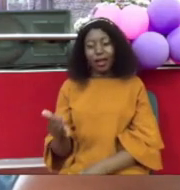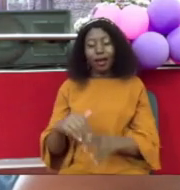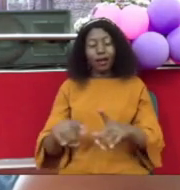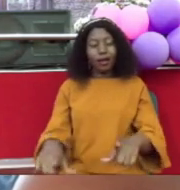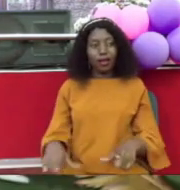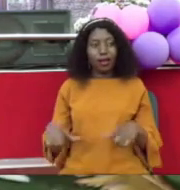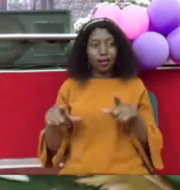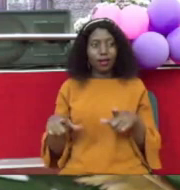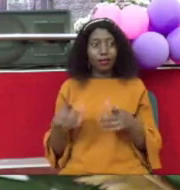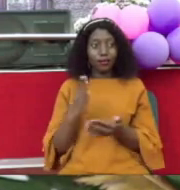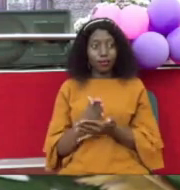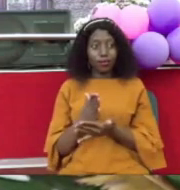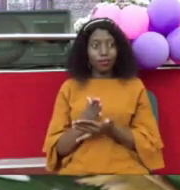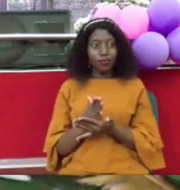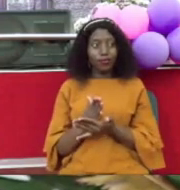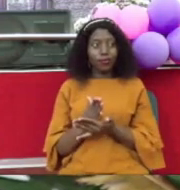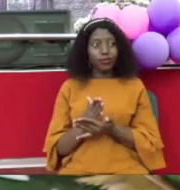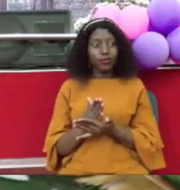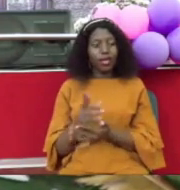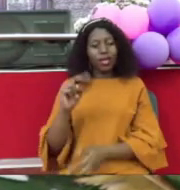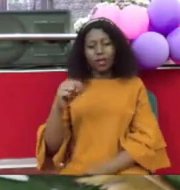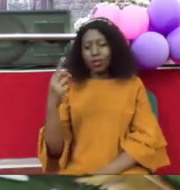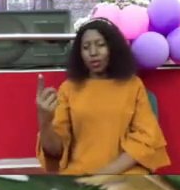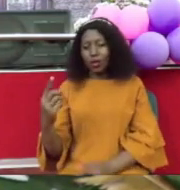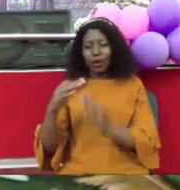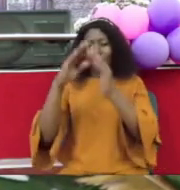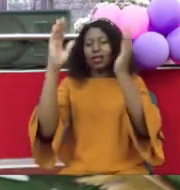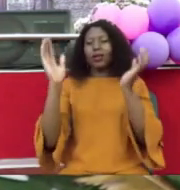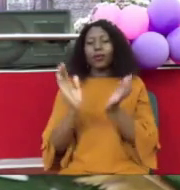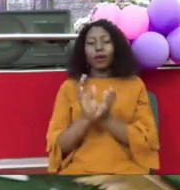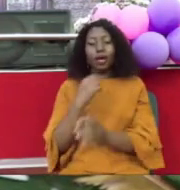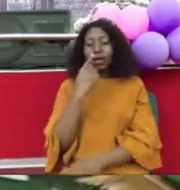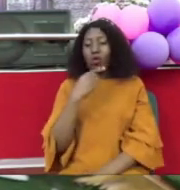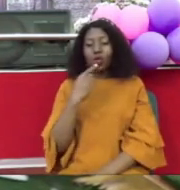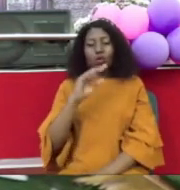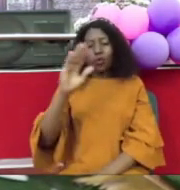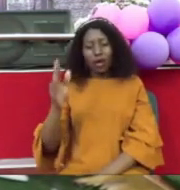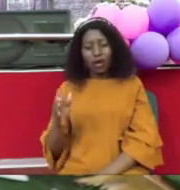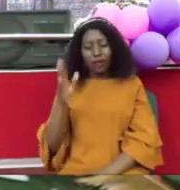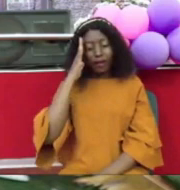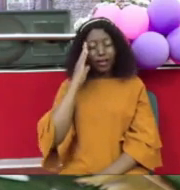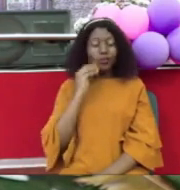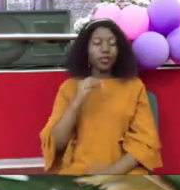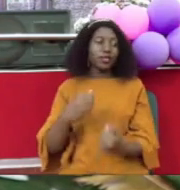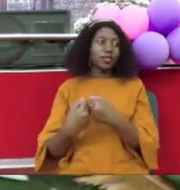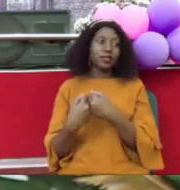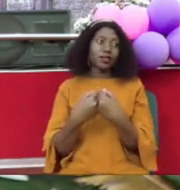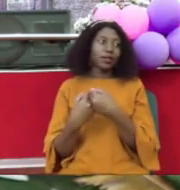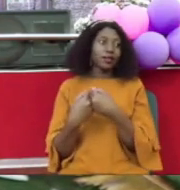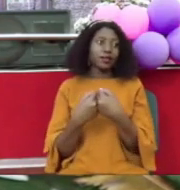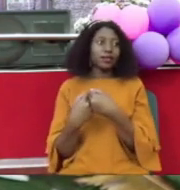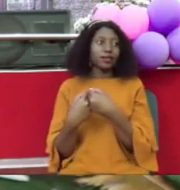panazo siku za changamoto katika maisha yetu. There's nobody on this universe who doesn't go through challenges. Hakuna yeyote ambaye anakosa